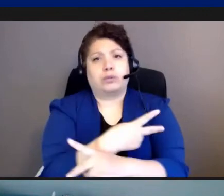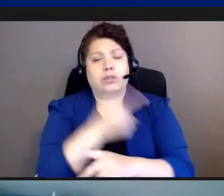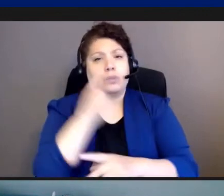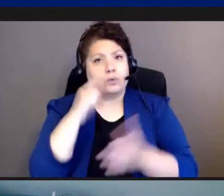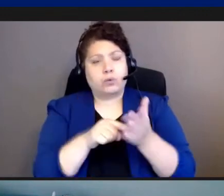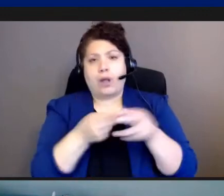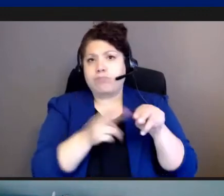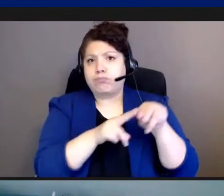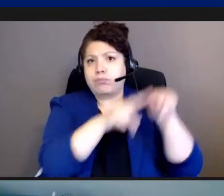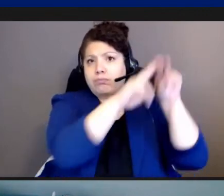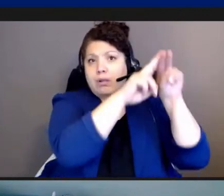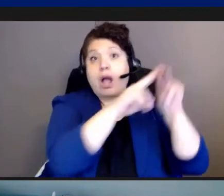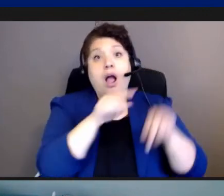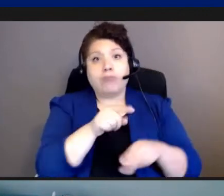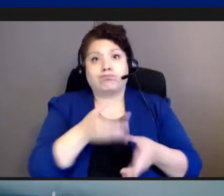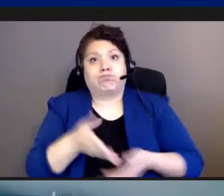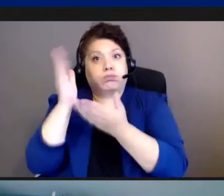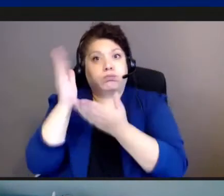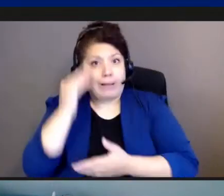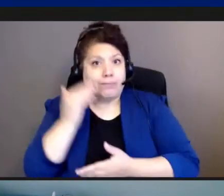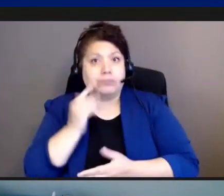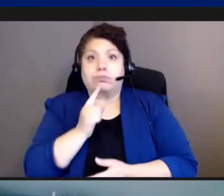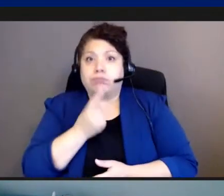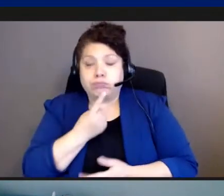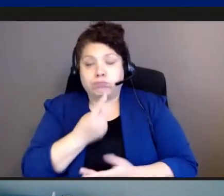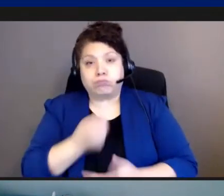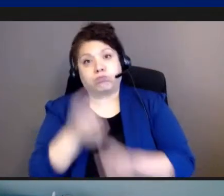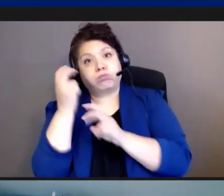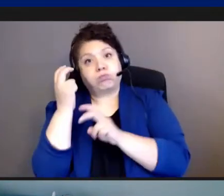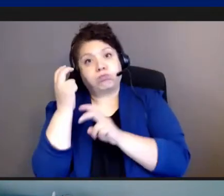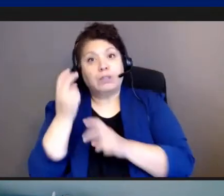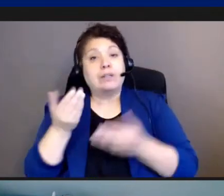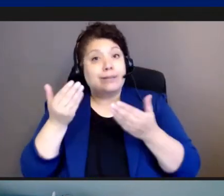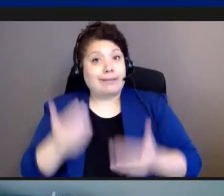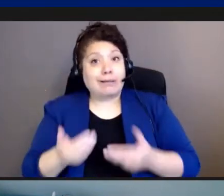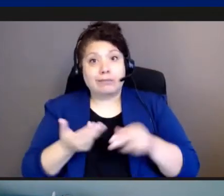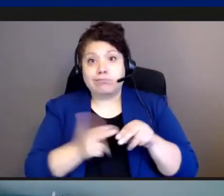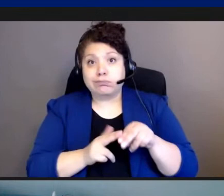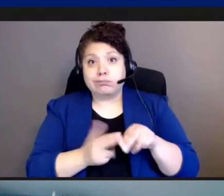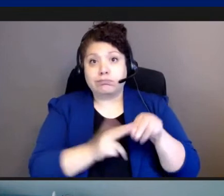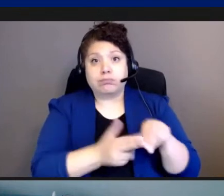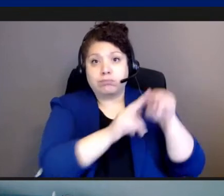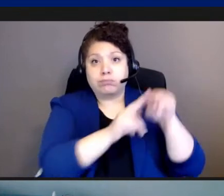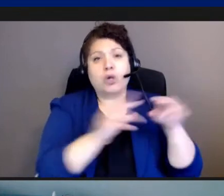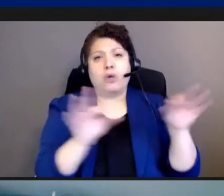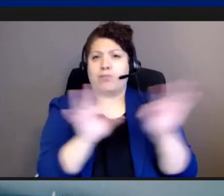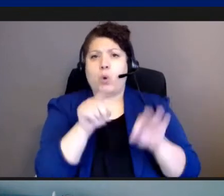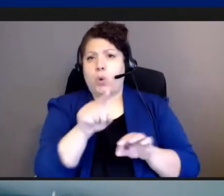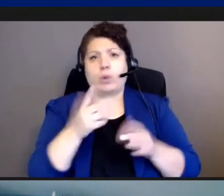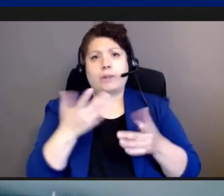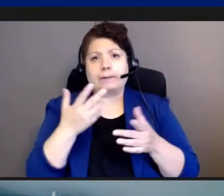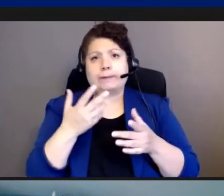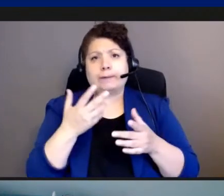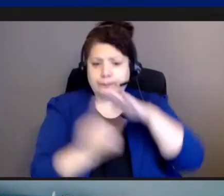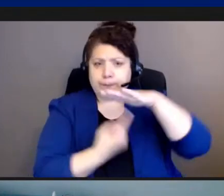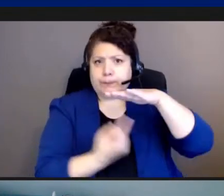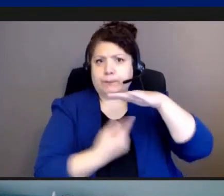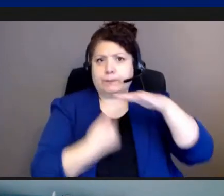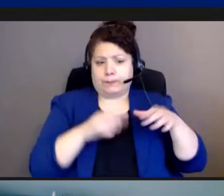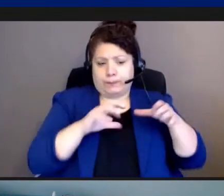and hospitalizations. We are in the midst of a significant resurgence, and all of us need to reduce our close contacts in order to flatten this